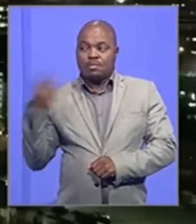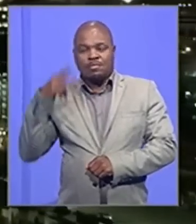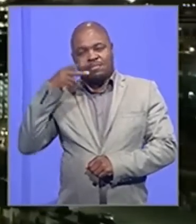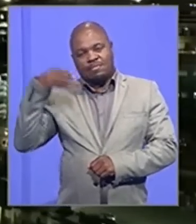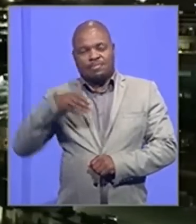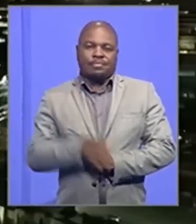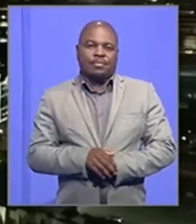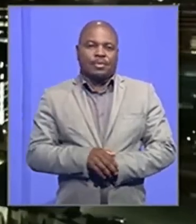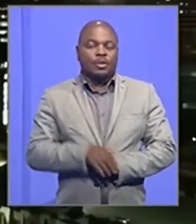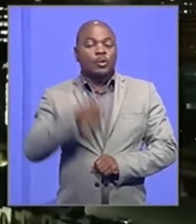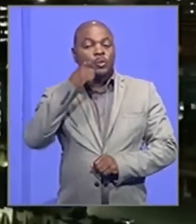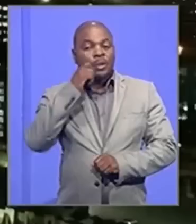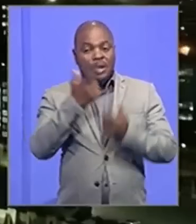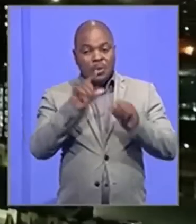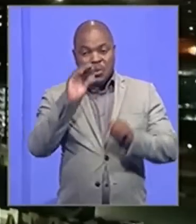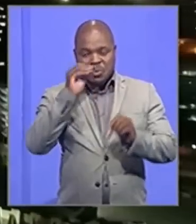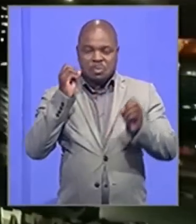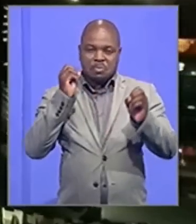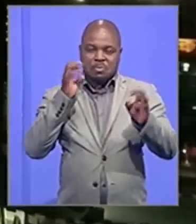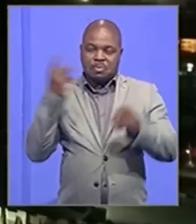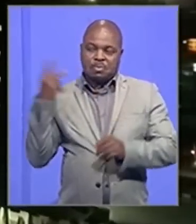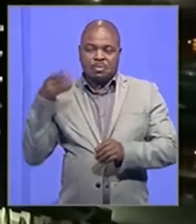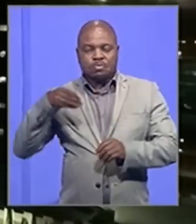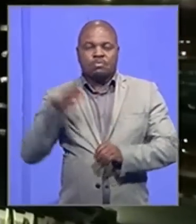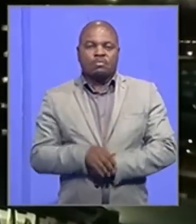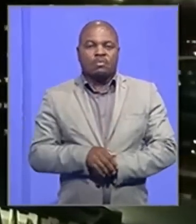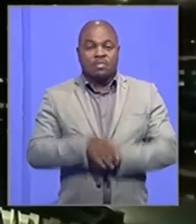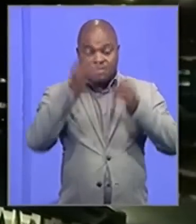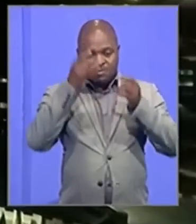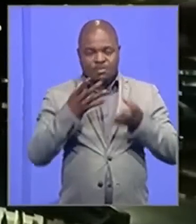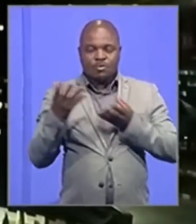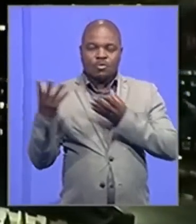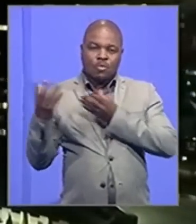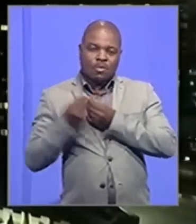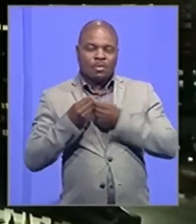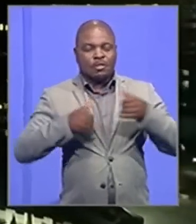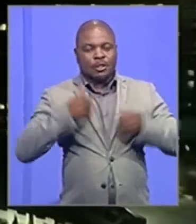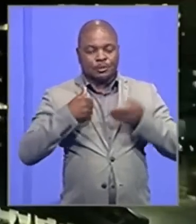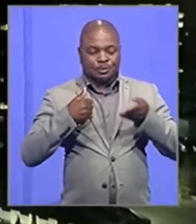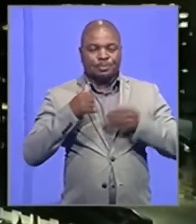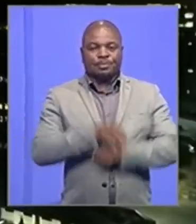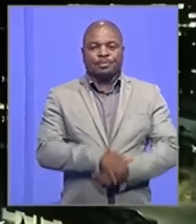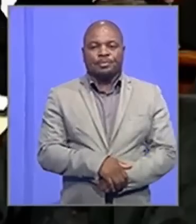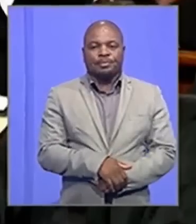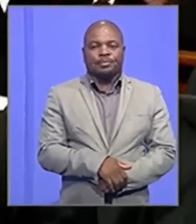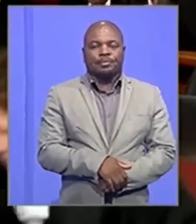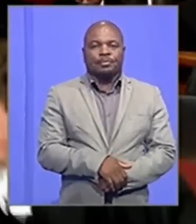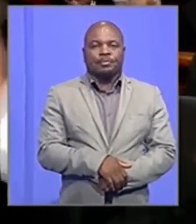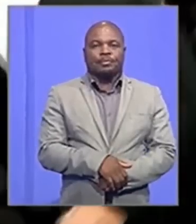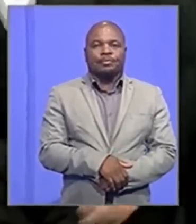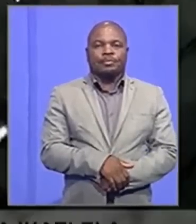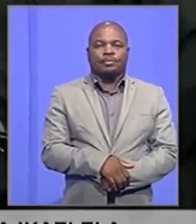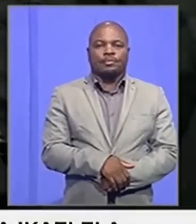go tlisetsa kgaso ya dikgang tsa Setswana. A re iketle mmogo ka tshedimosetso.